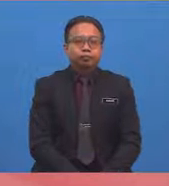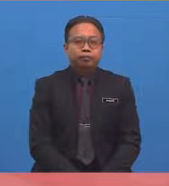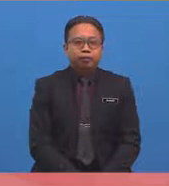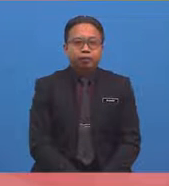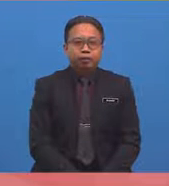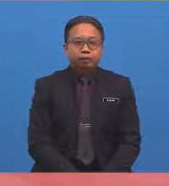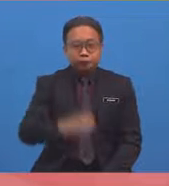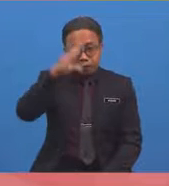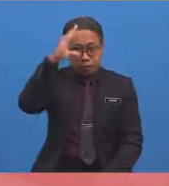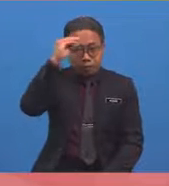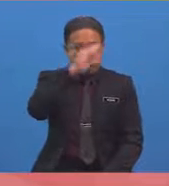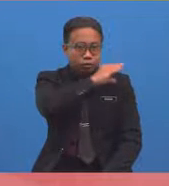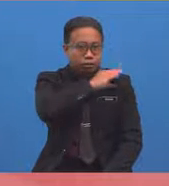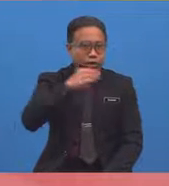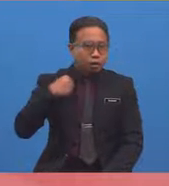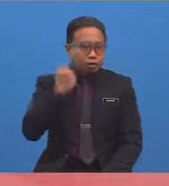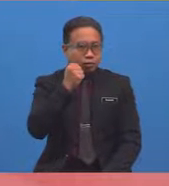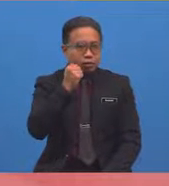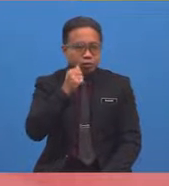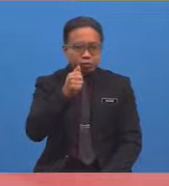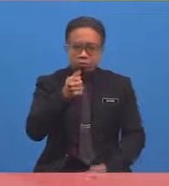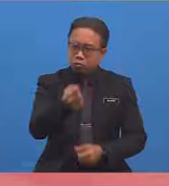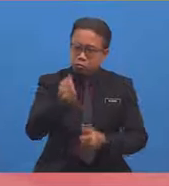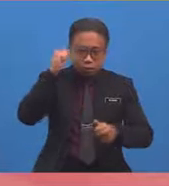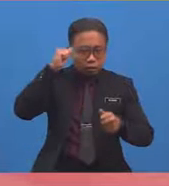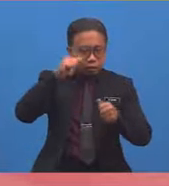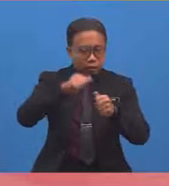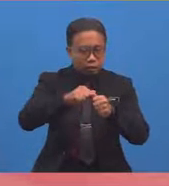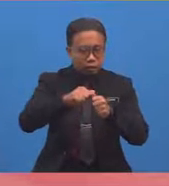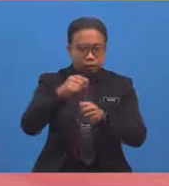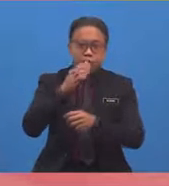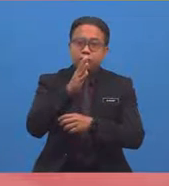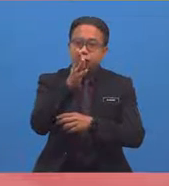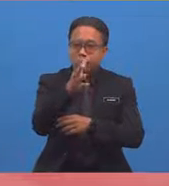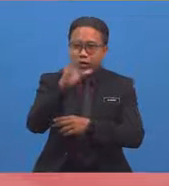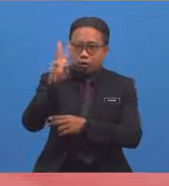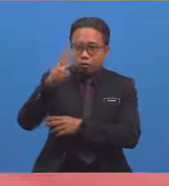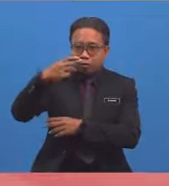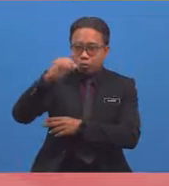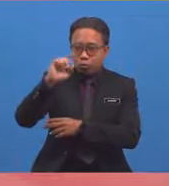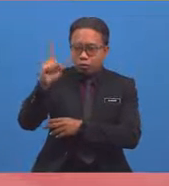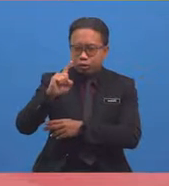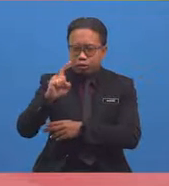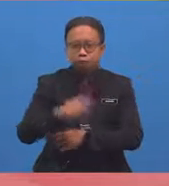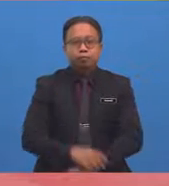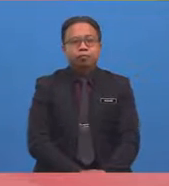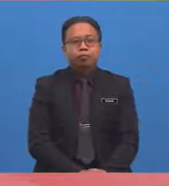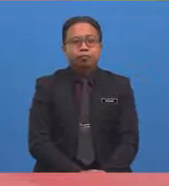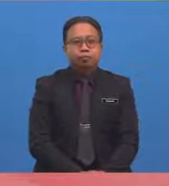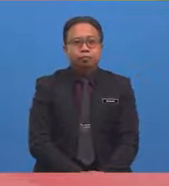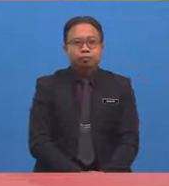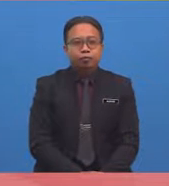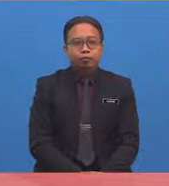Well, boys and girls, do you still remember the Grammys? Yeah, the cute one with the funny hair and the